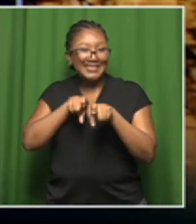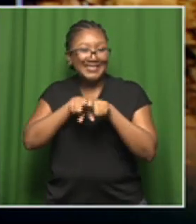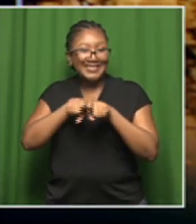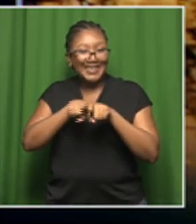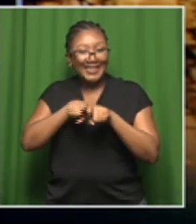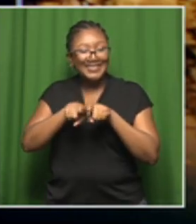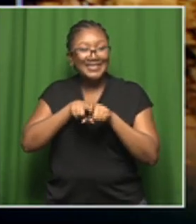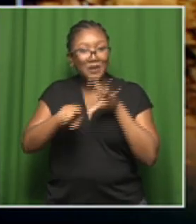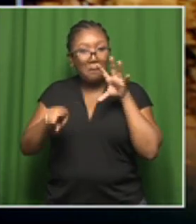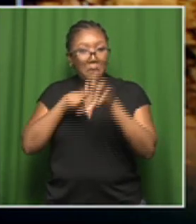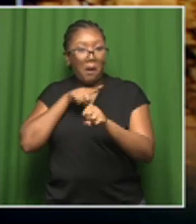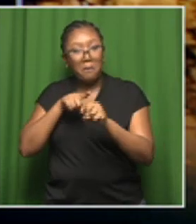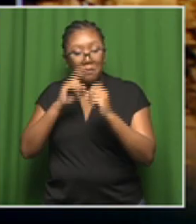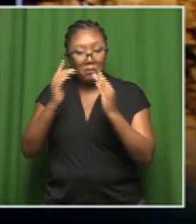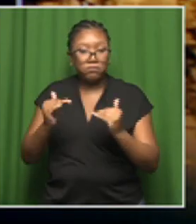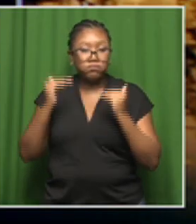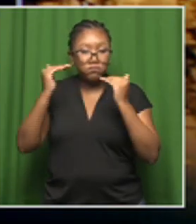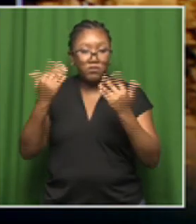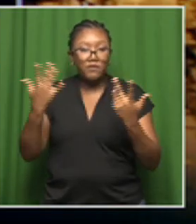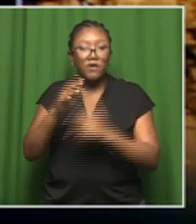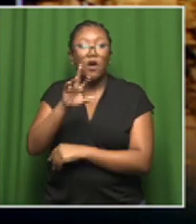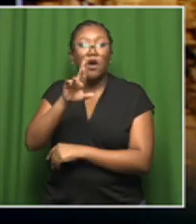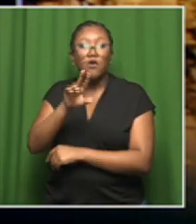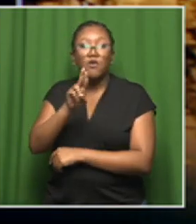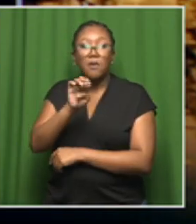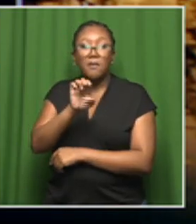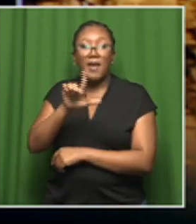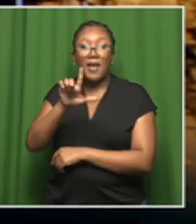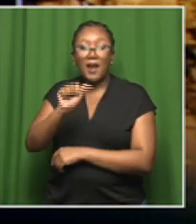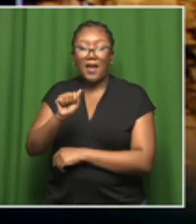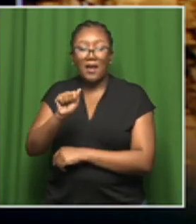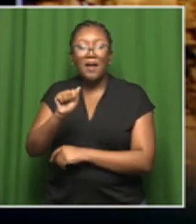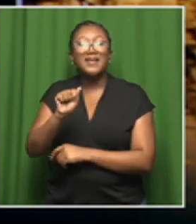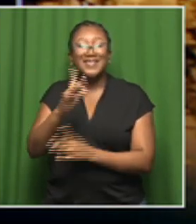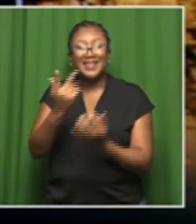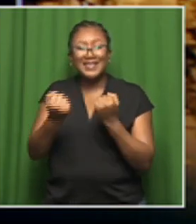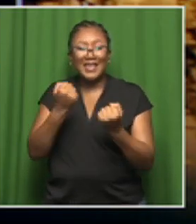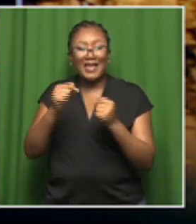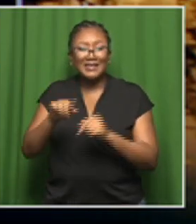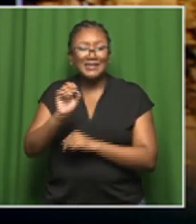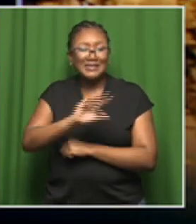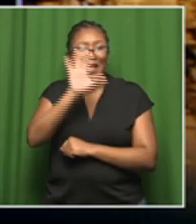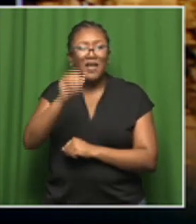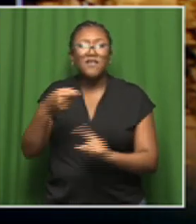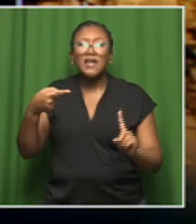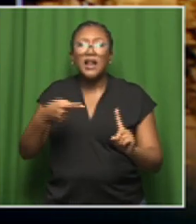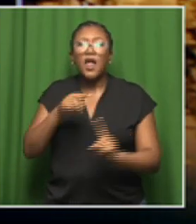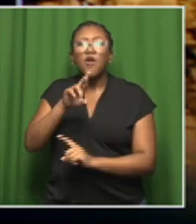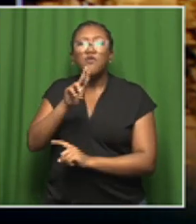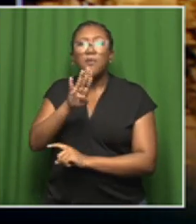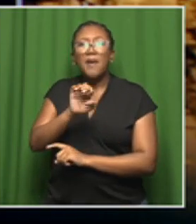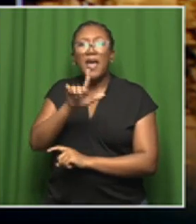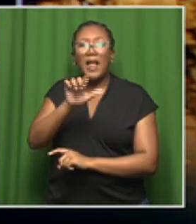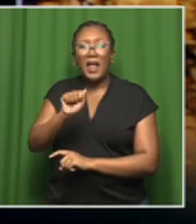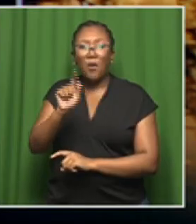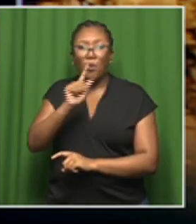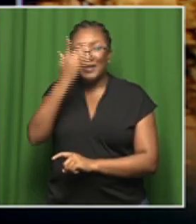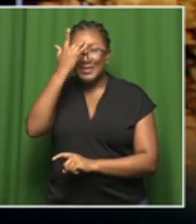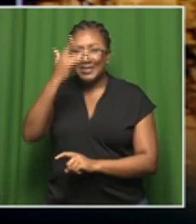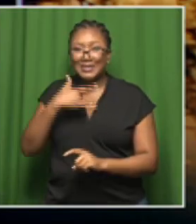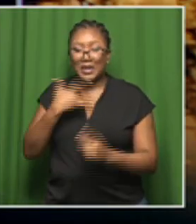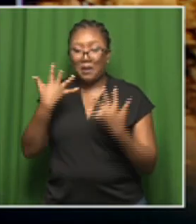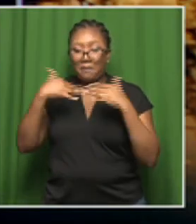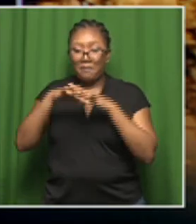of rubella cases in South Africa. Now, rubella is an infection that presents as a fever and a rash, an